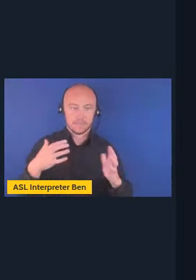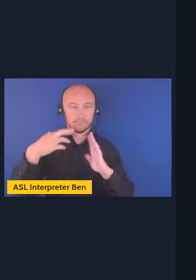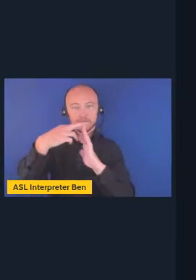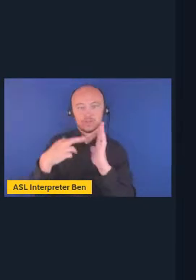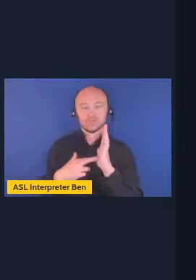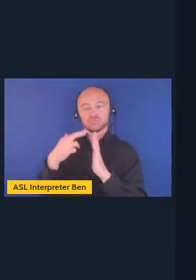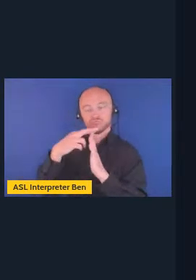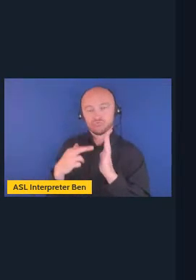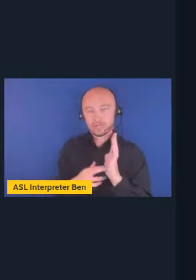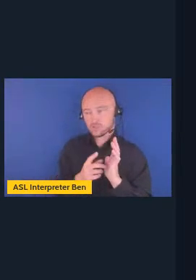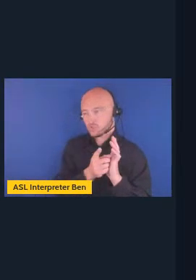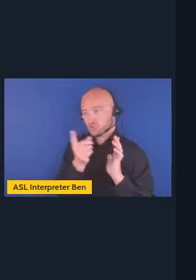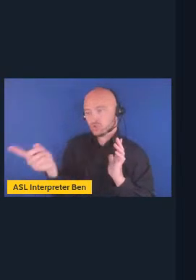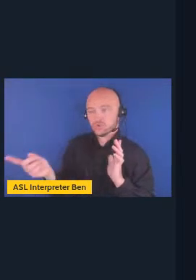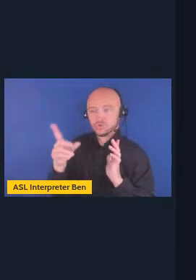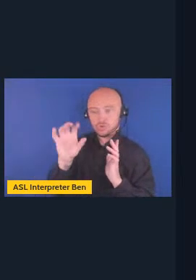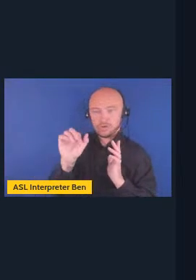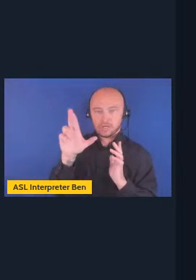Amazon ECS cluster.